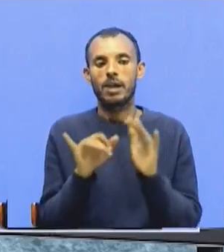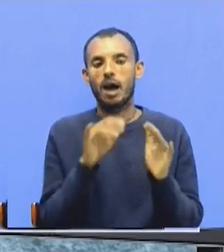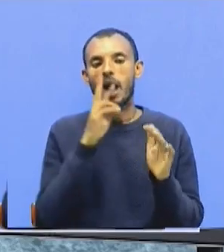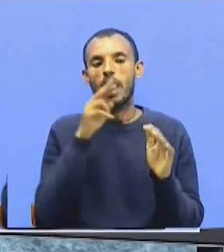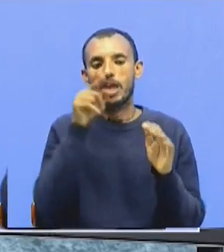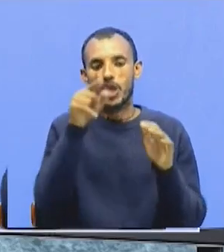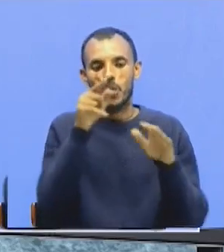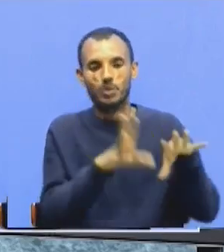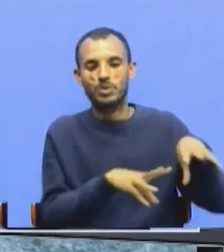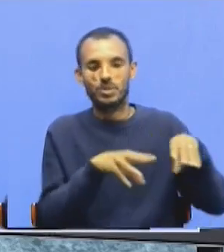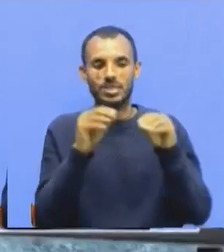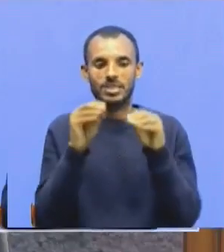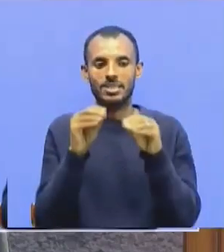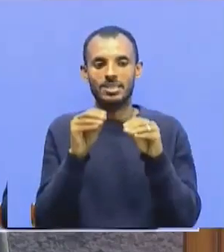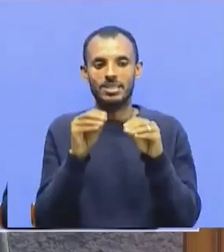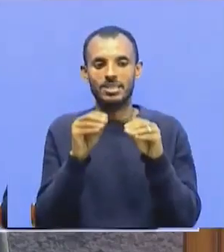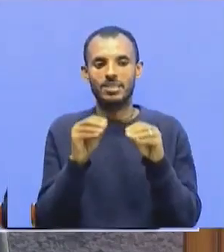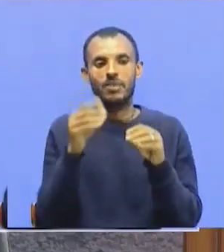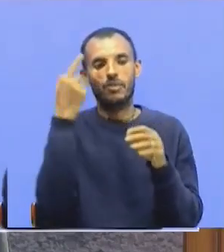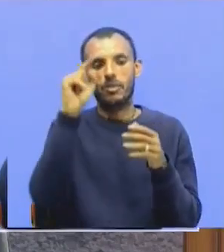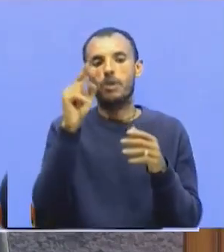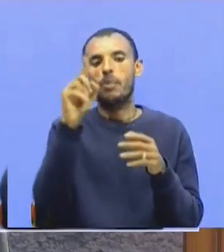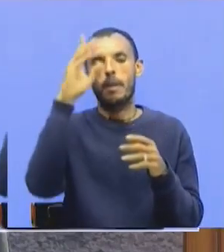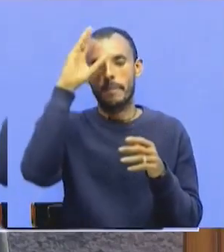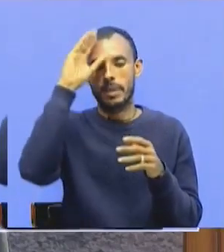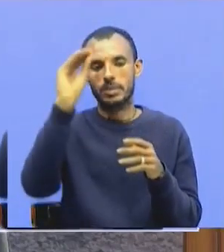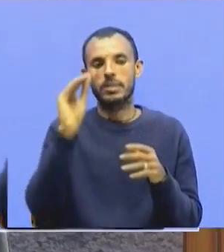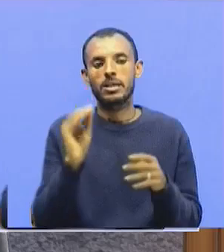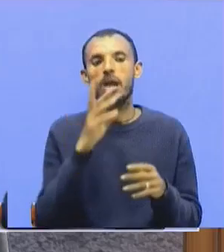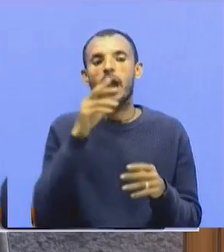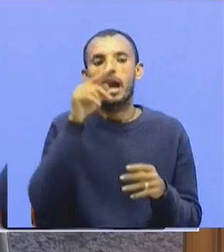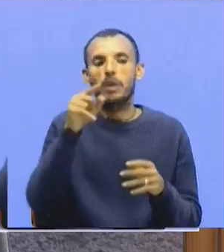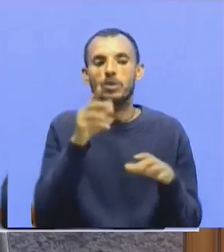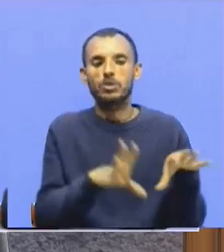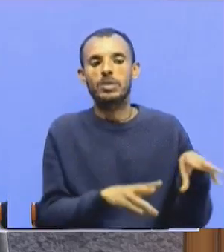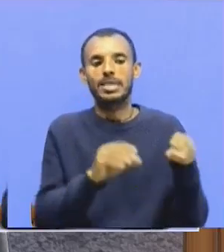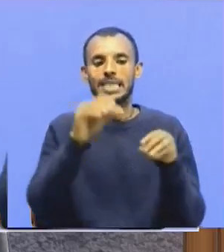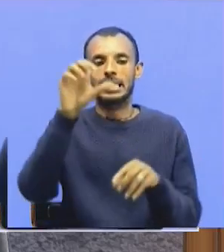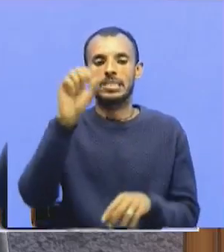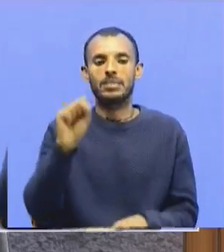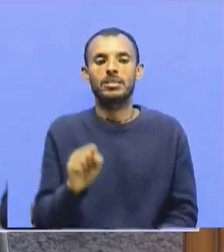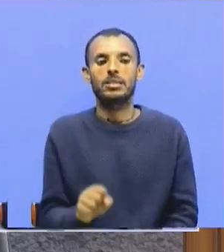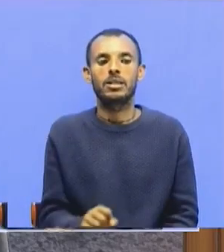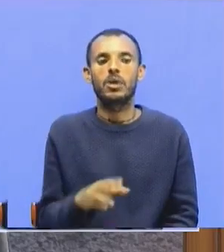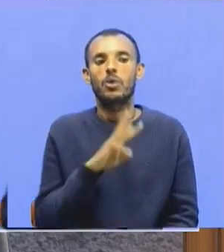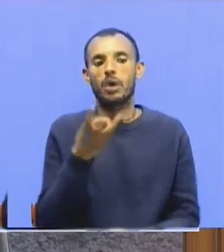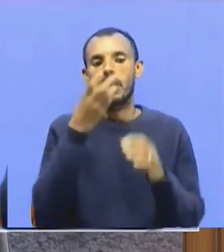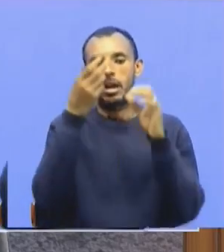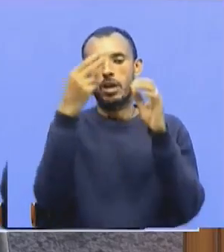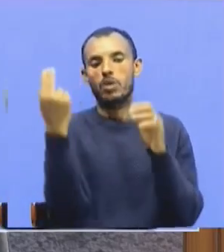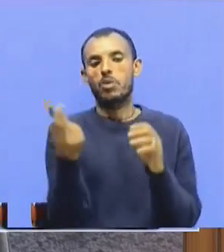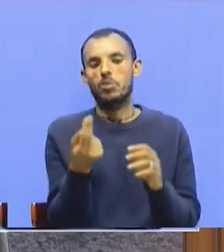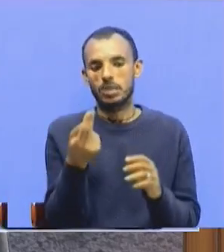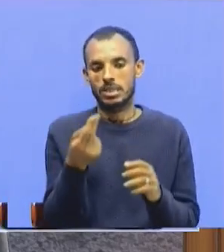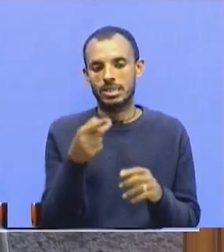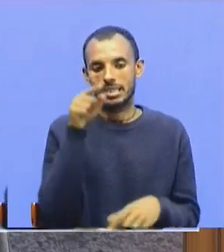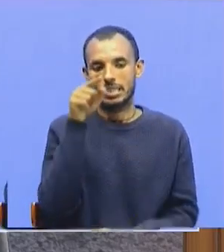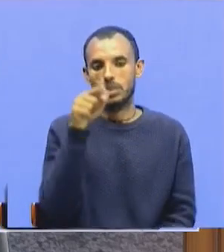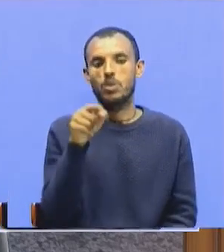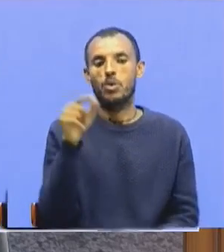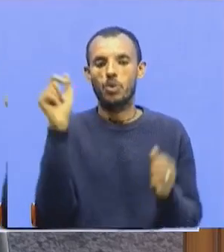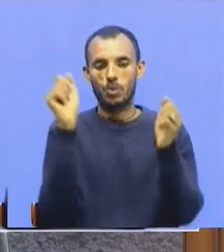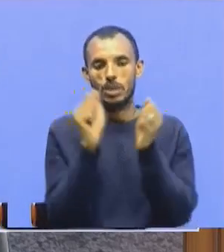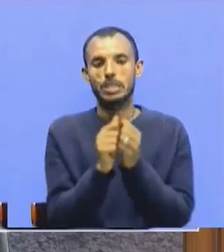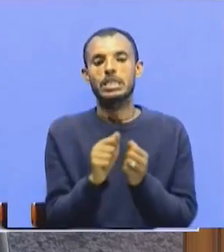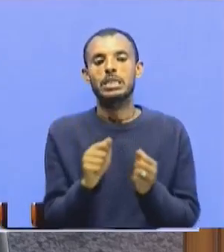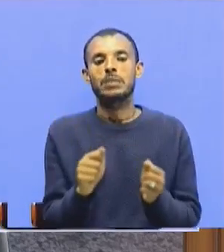student? For specific one person, we can say, are you students? We can use you with